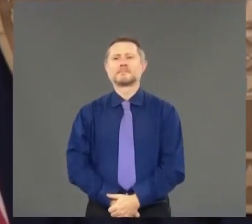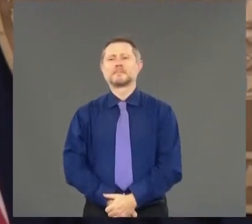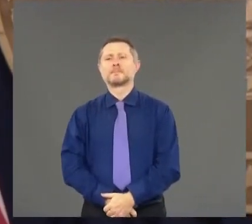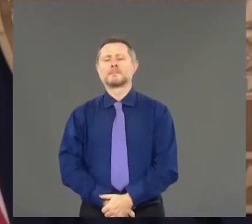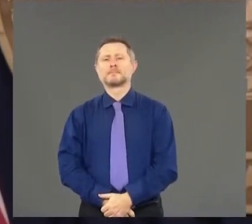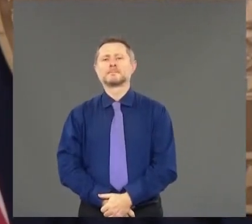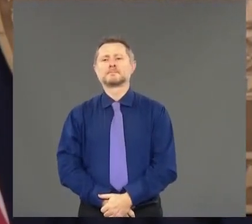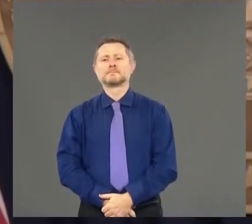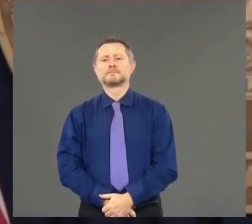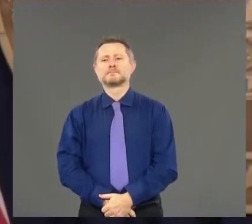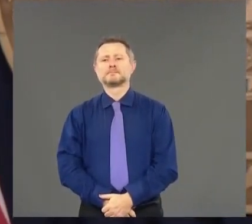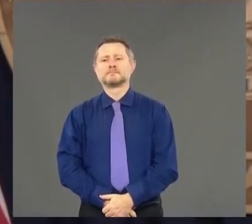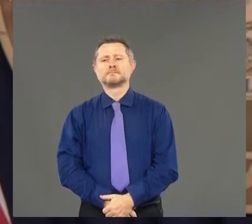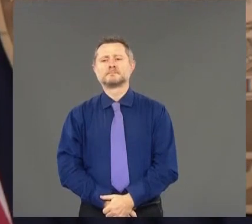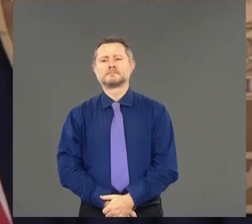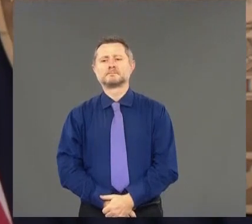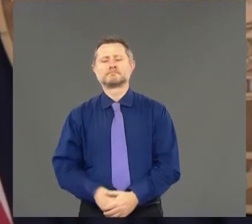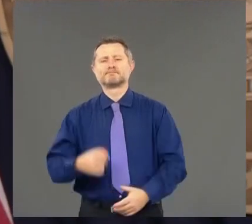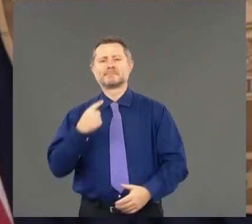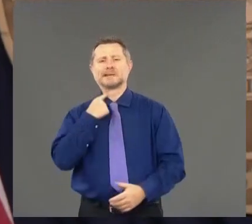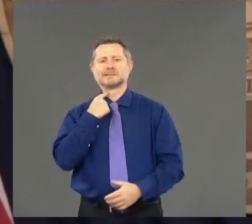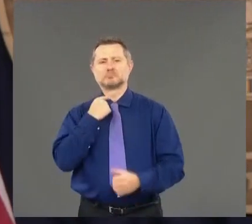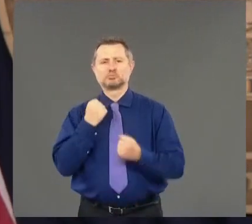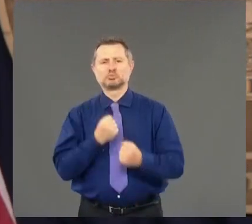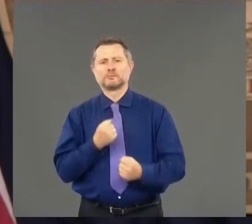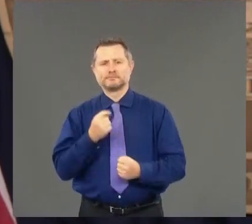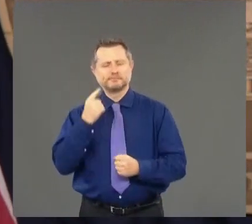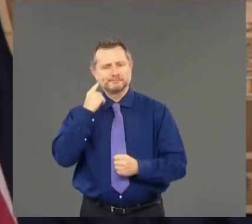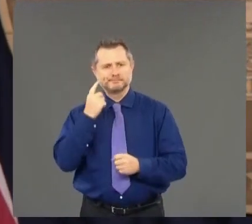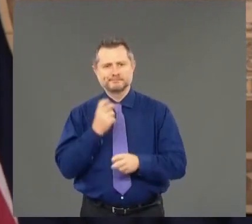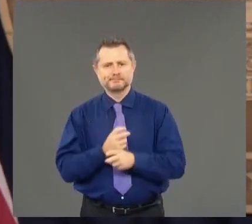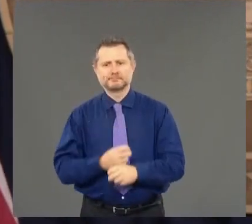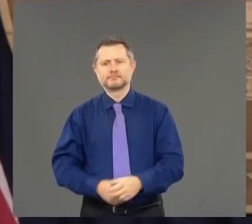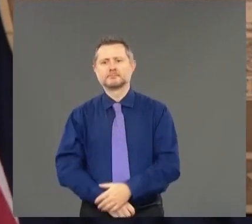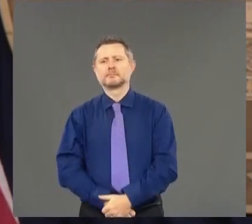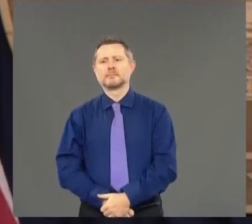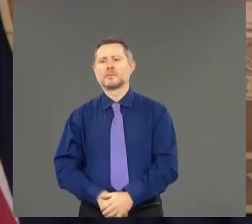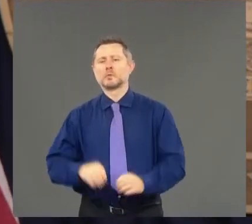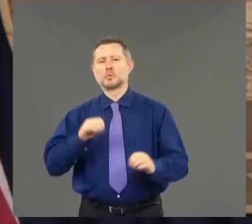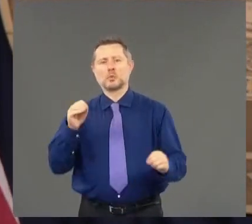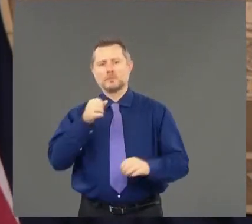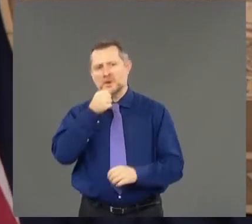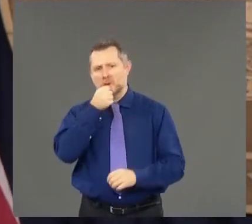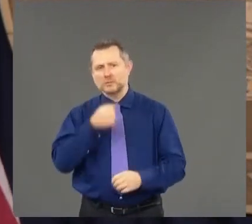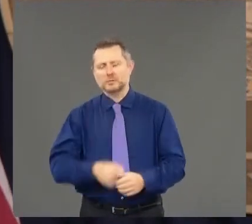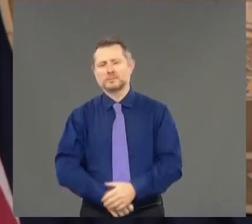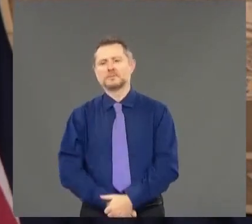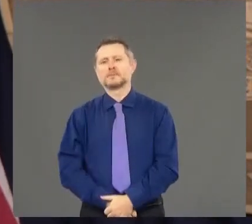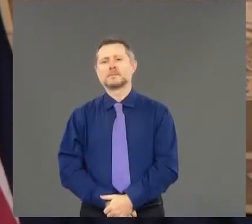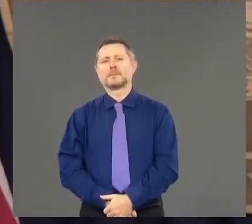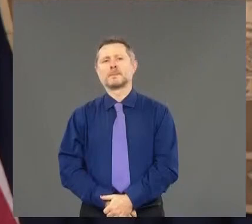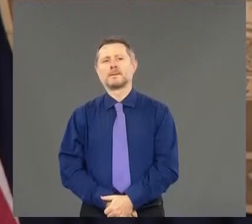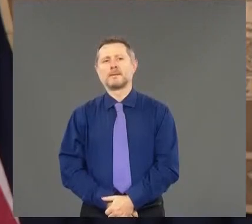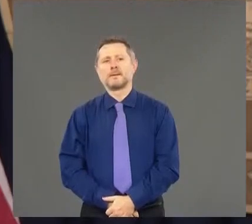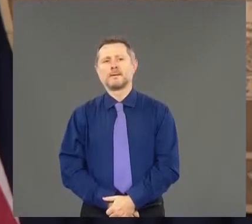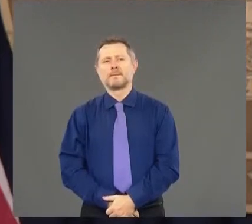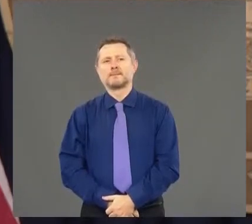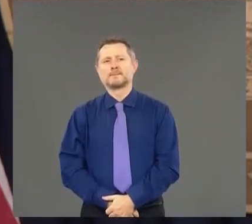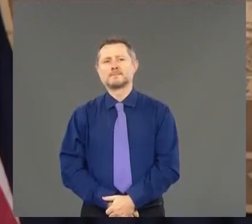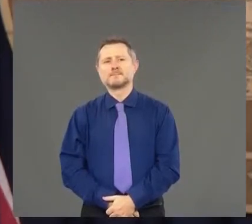closing the lid before flushing it is a key to prevent the virus. So I visited so many